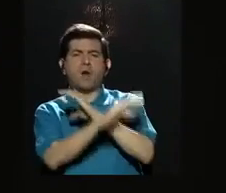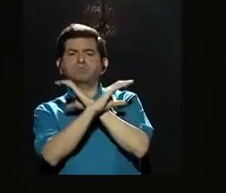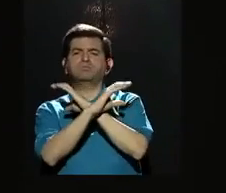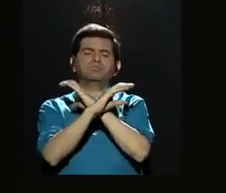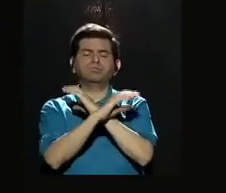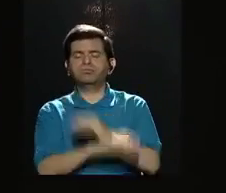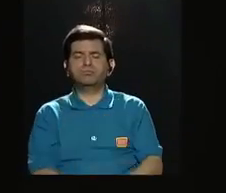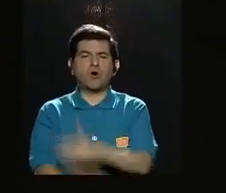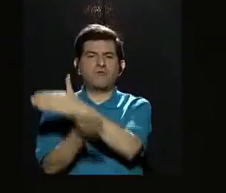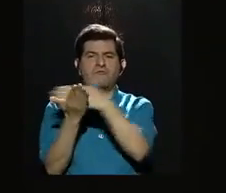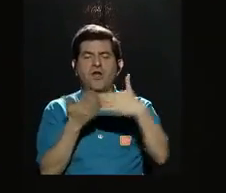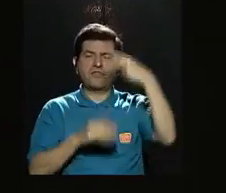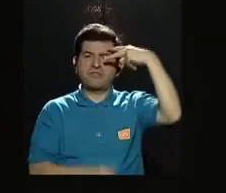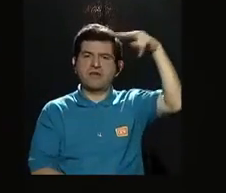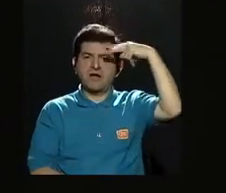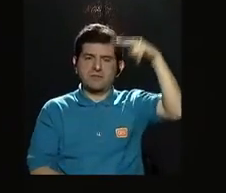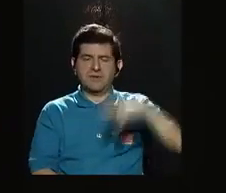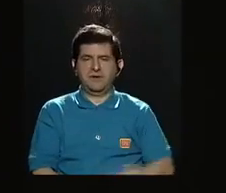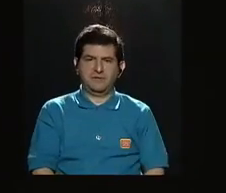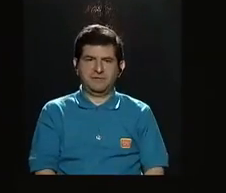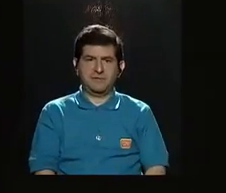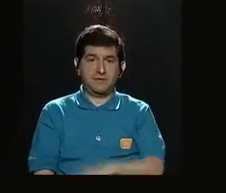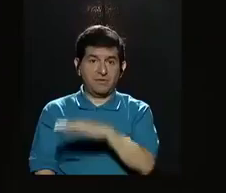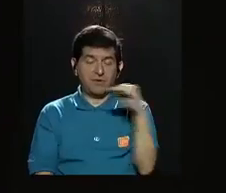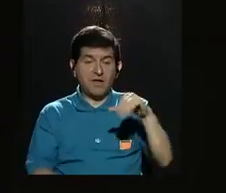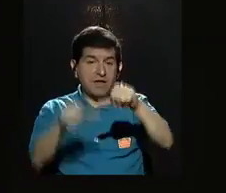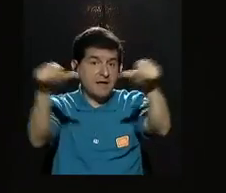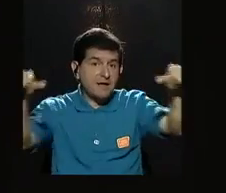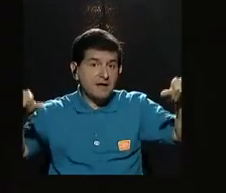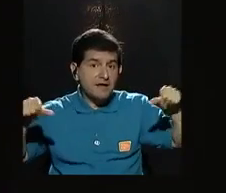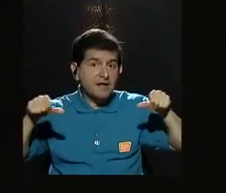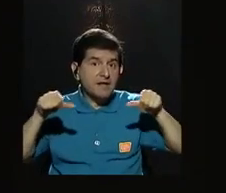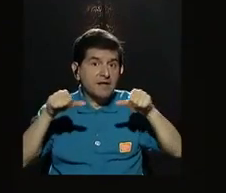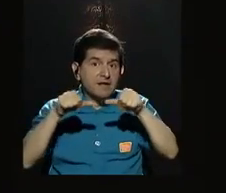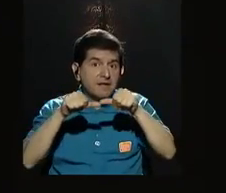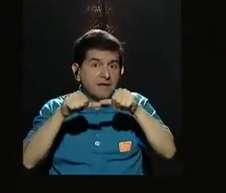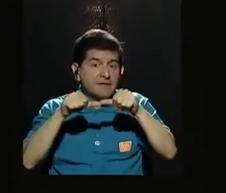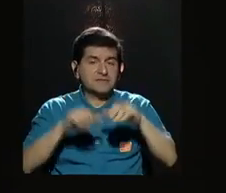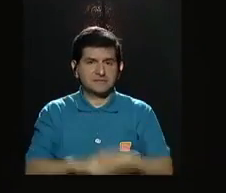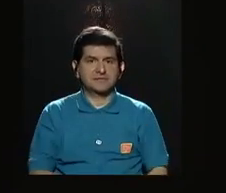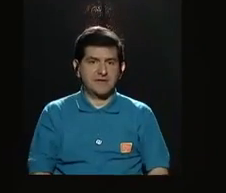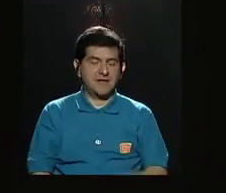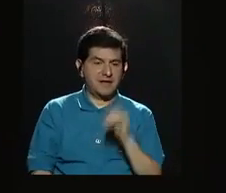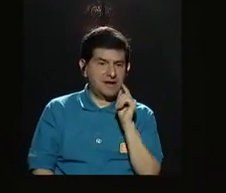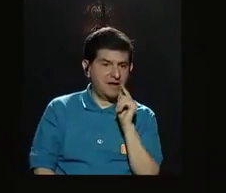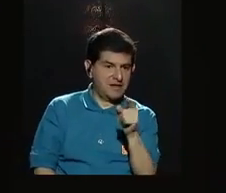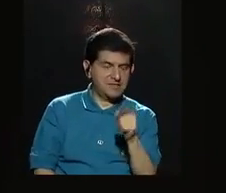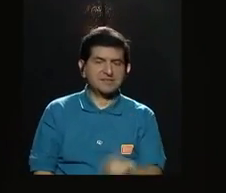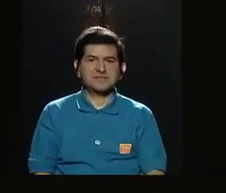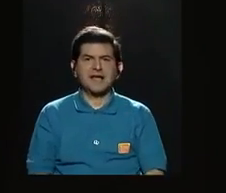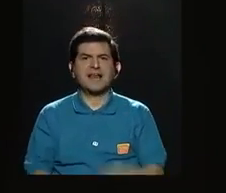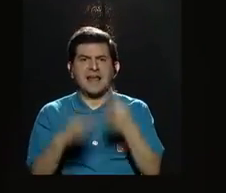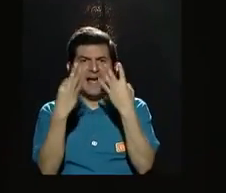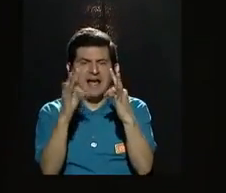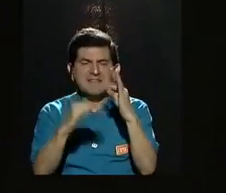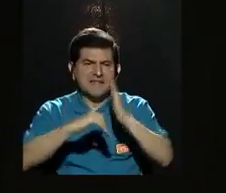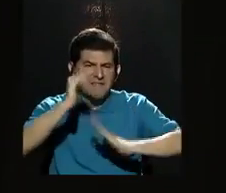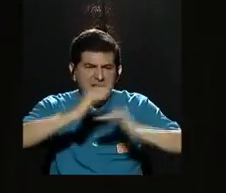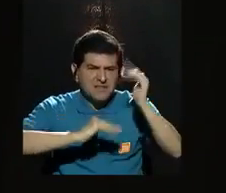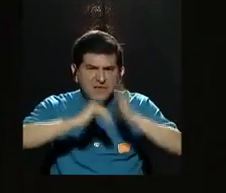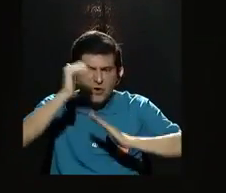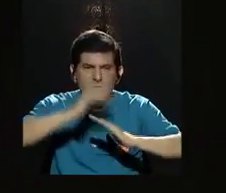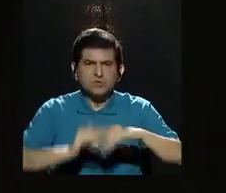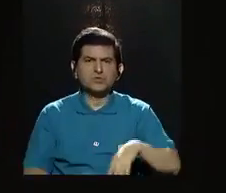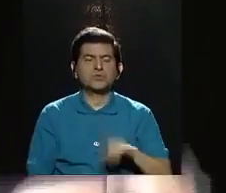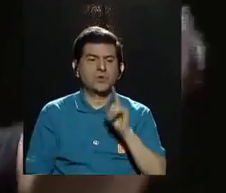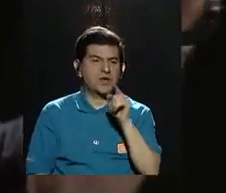Mexico and those areas where he has been calling for a wall. In this, he is following the state